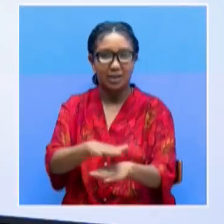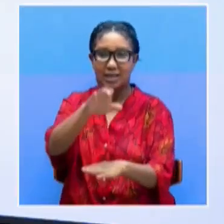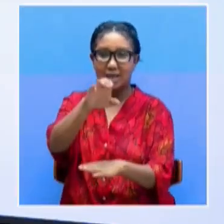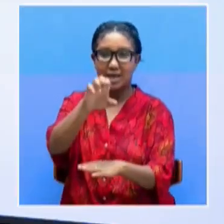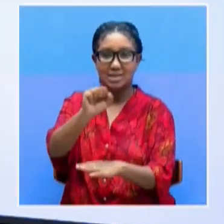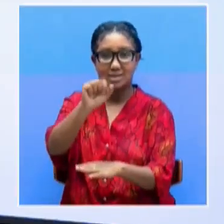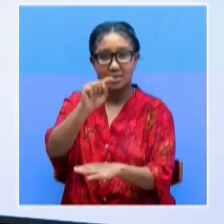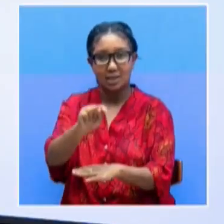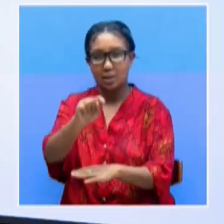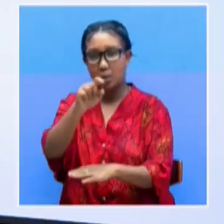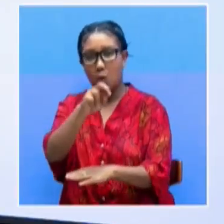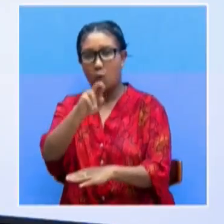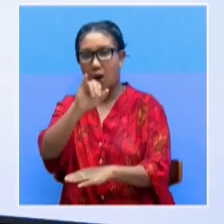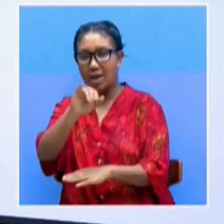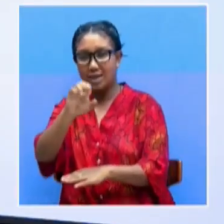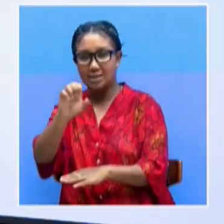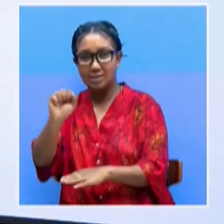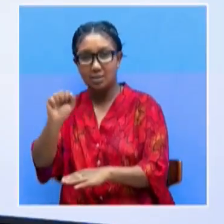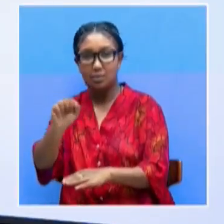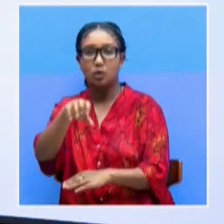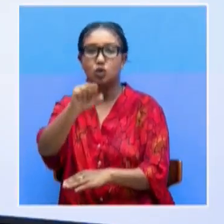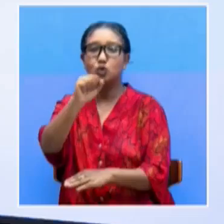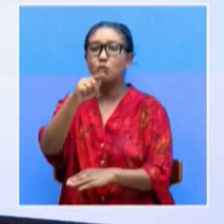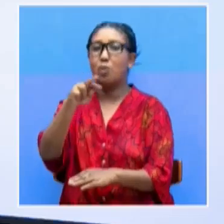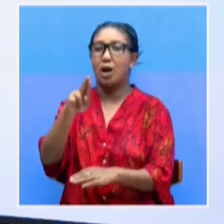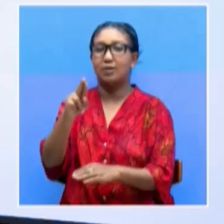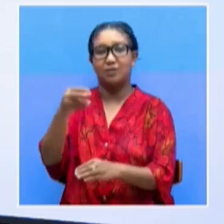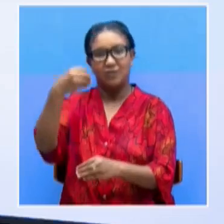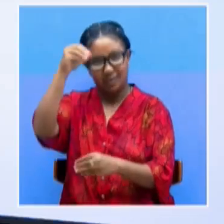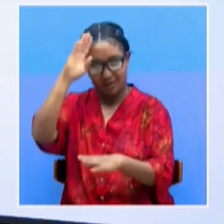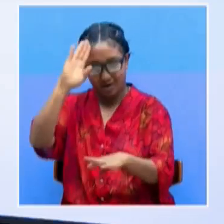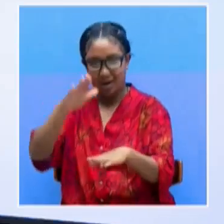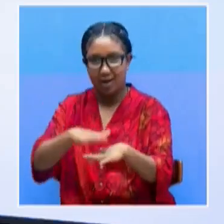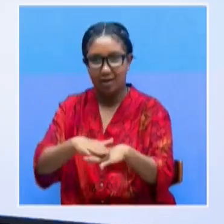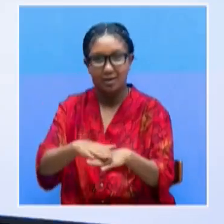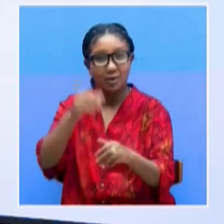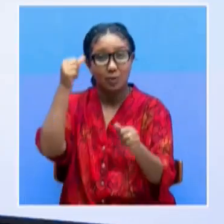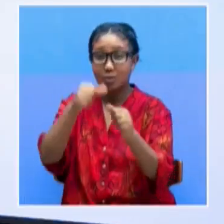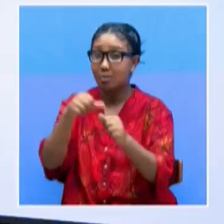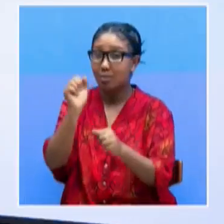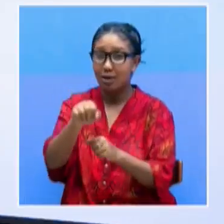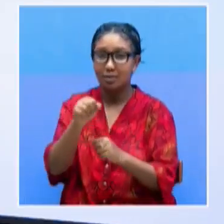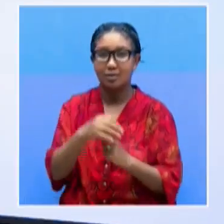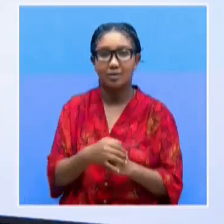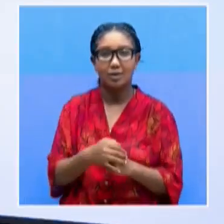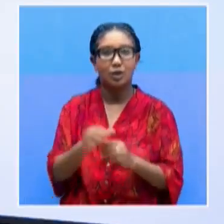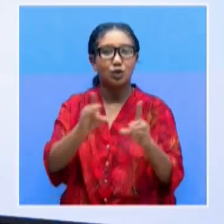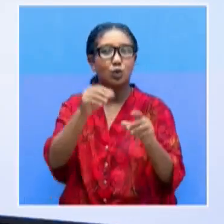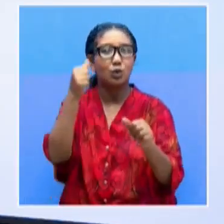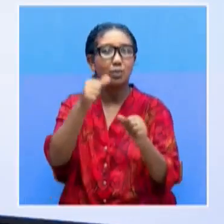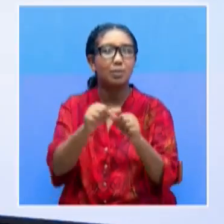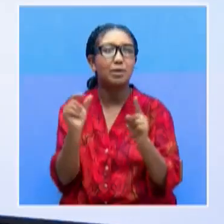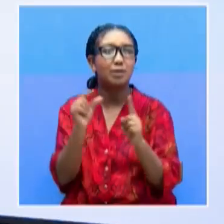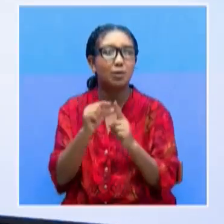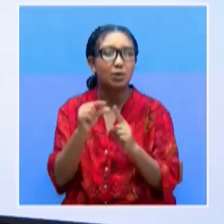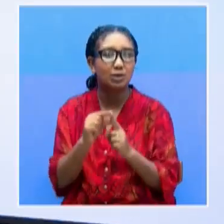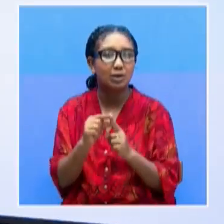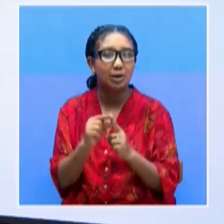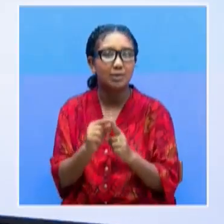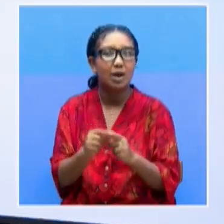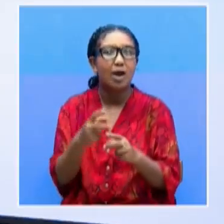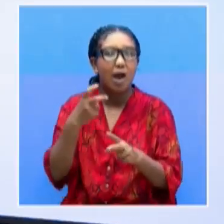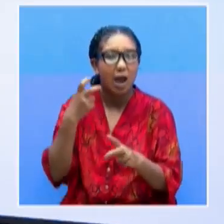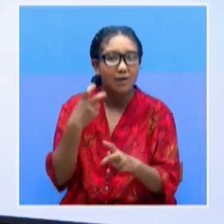or IEST on the superlative degree, right? You remember that, yes? Do you remember the words like